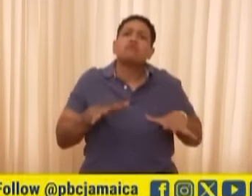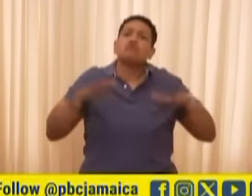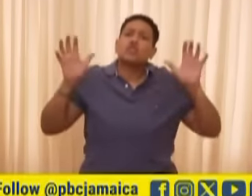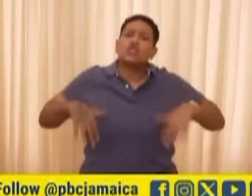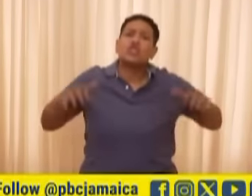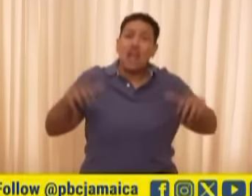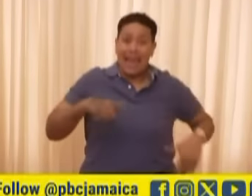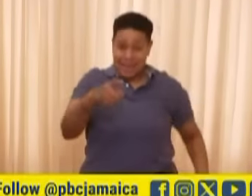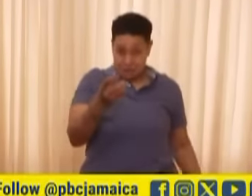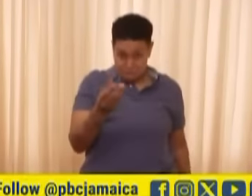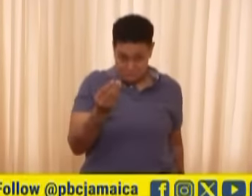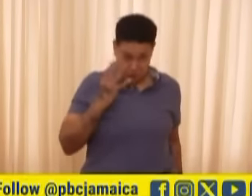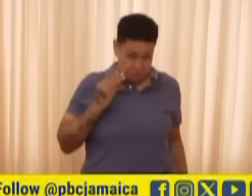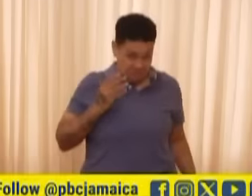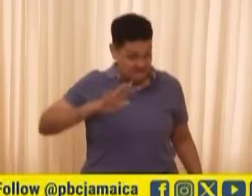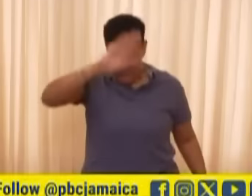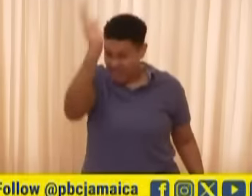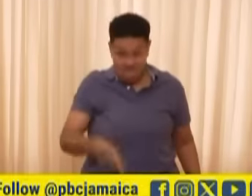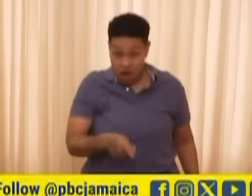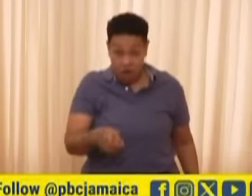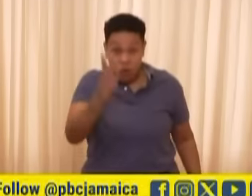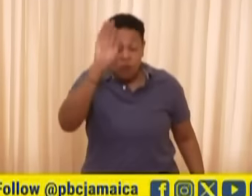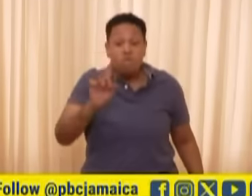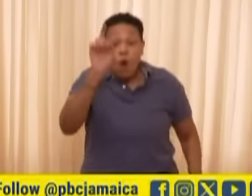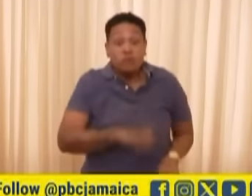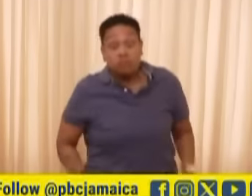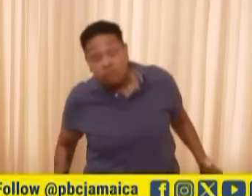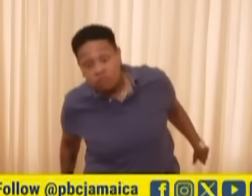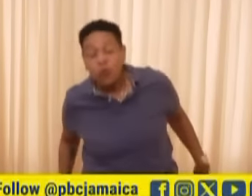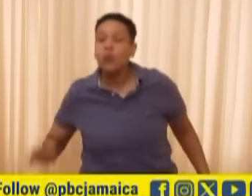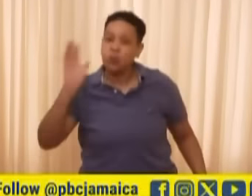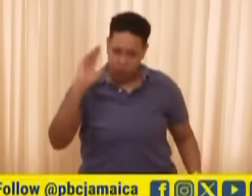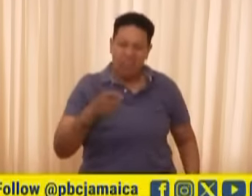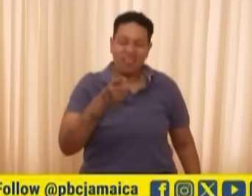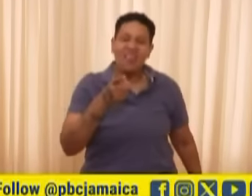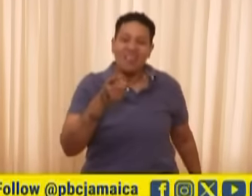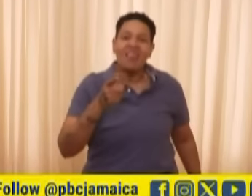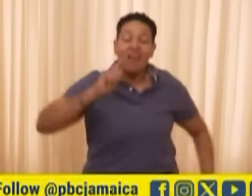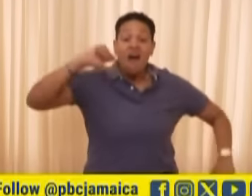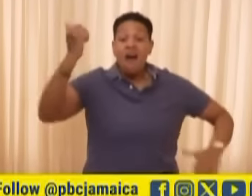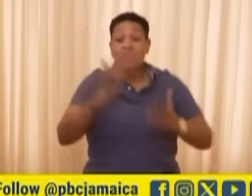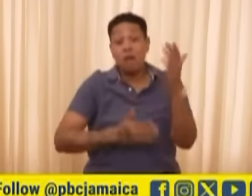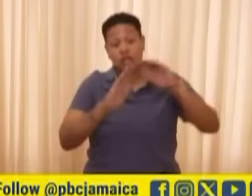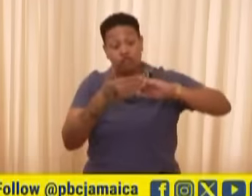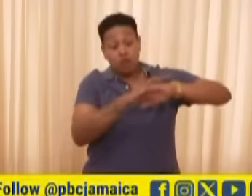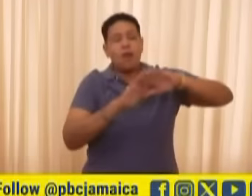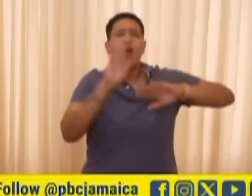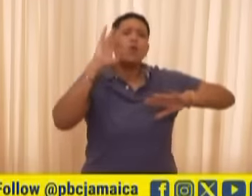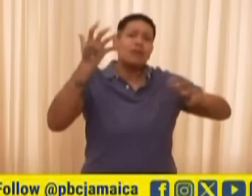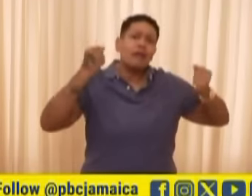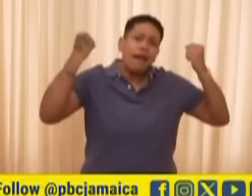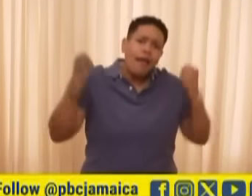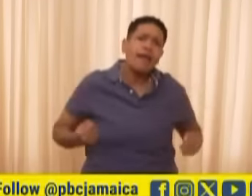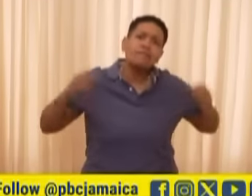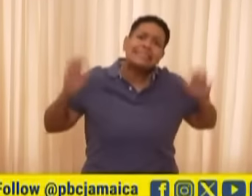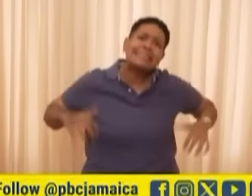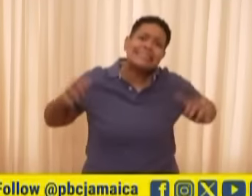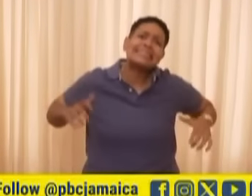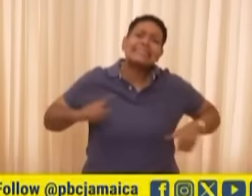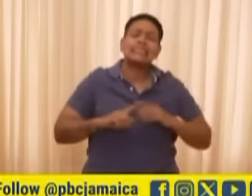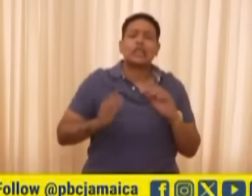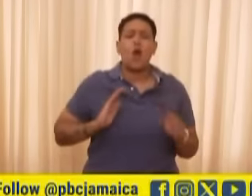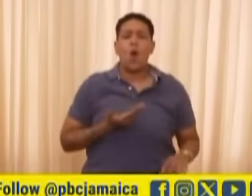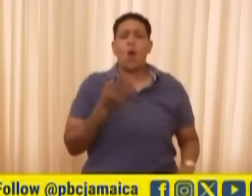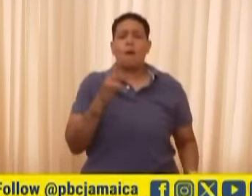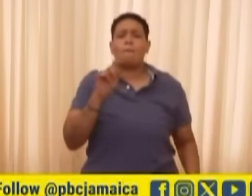that you have not been accustomed to experiencing. And the other parts of the island will also get significant rainfall. Our bulletin